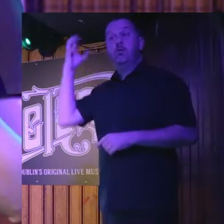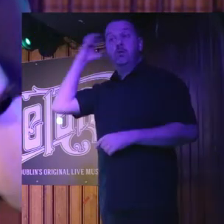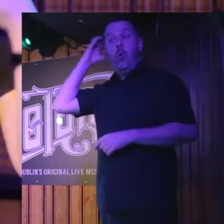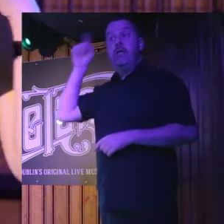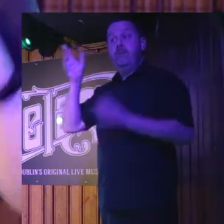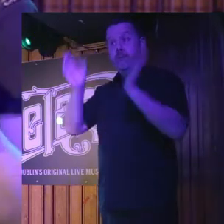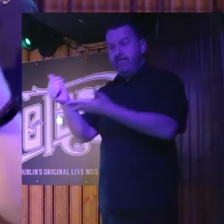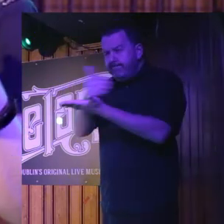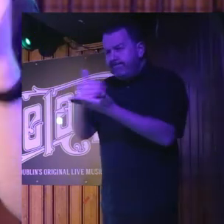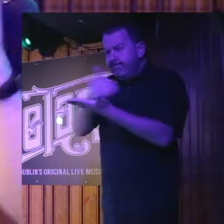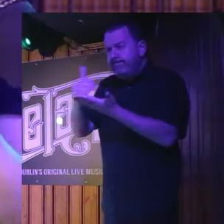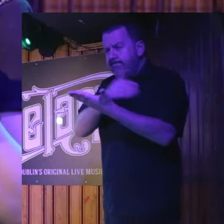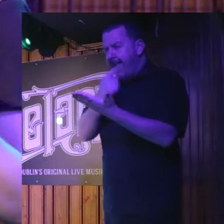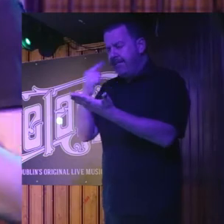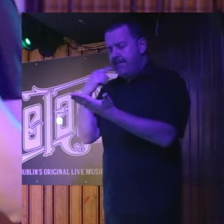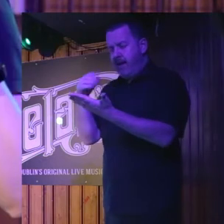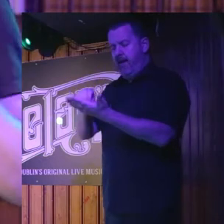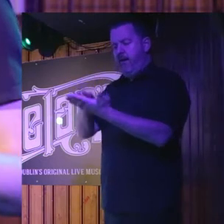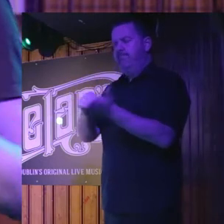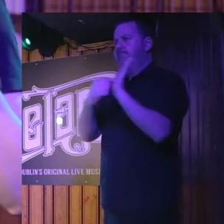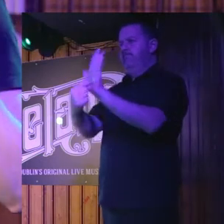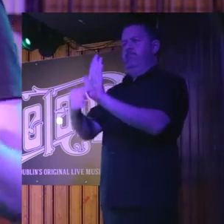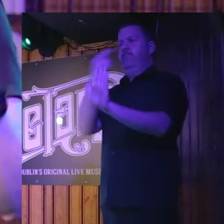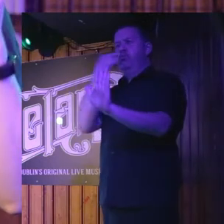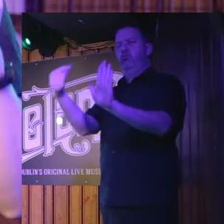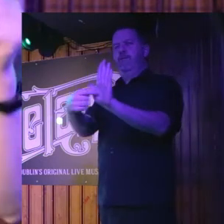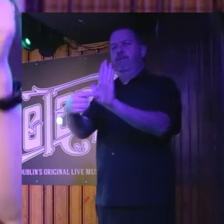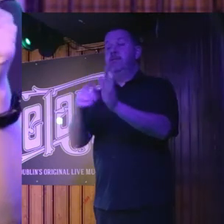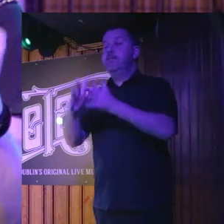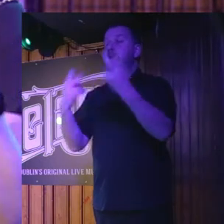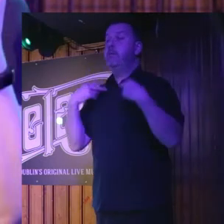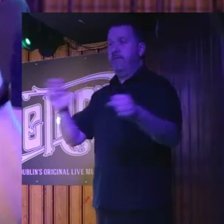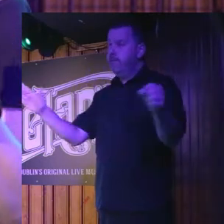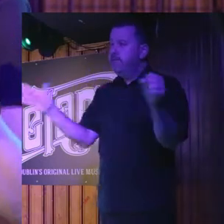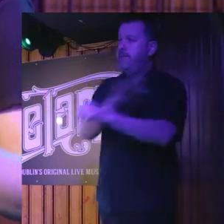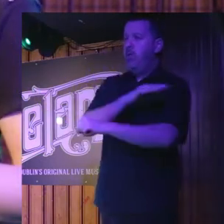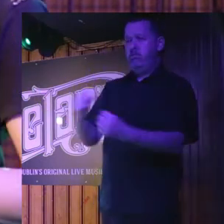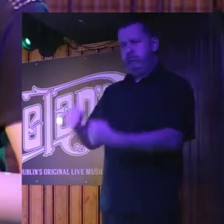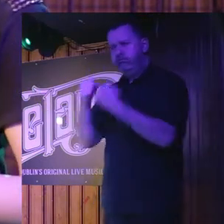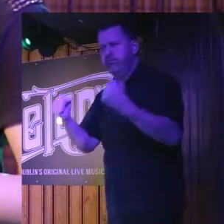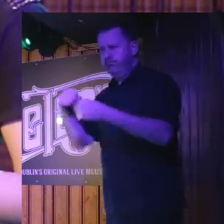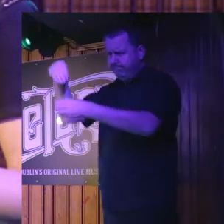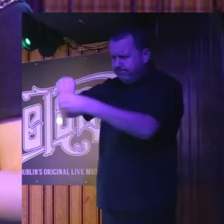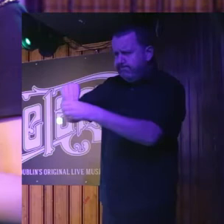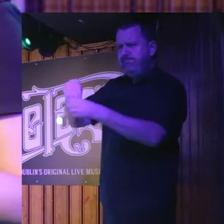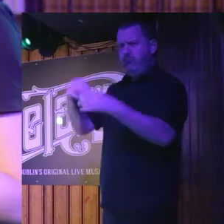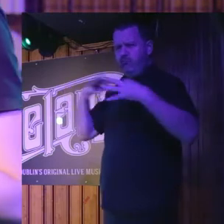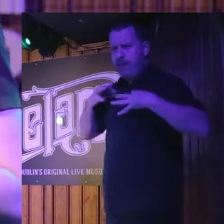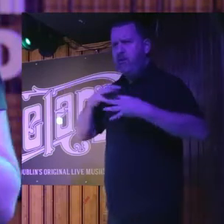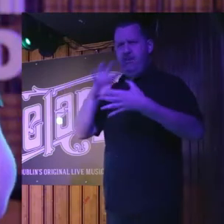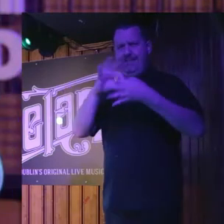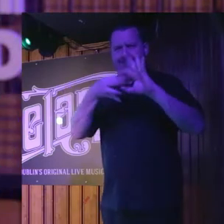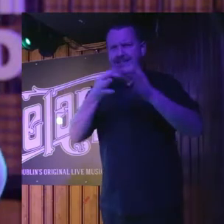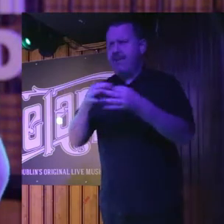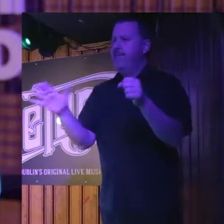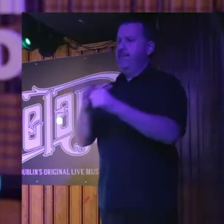gathered the evidence to prove that sign languages are linguistically full, fluid languages in their own right. They've got their own syntax, their own